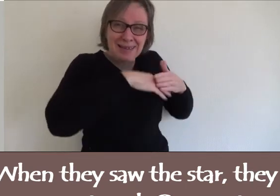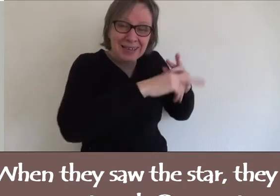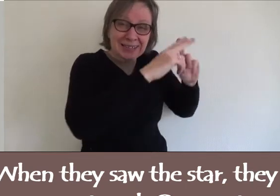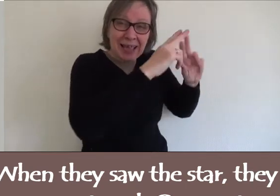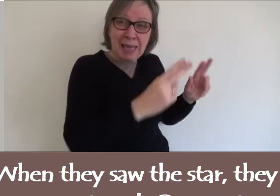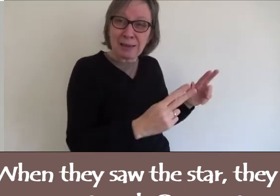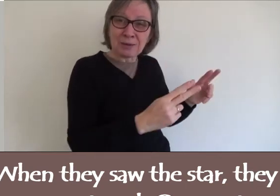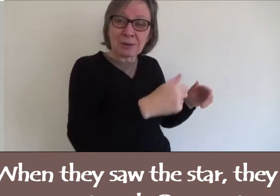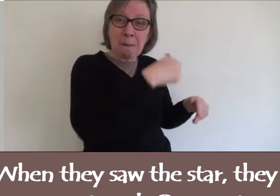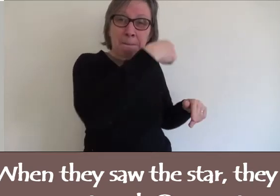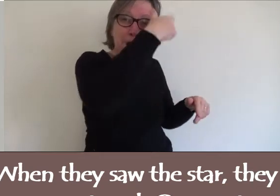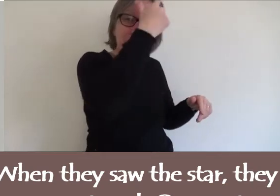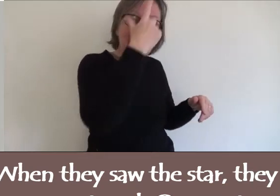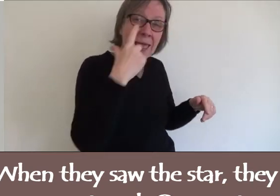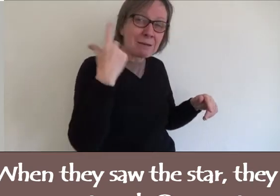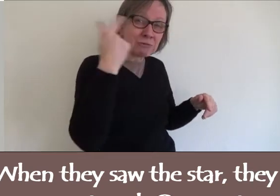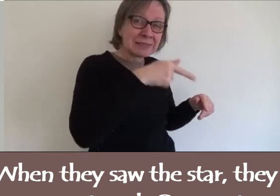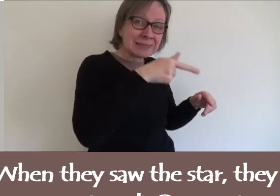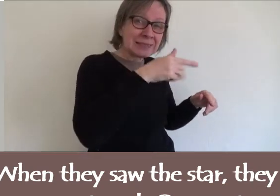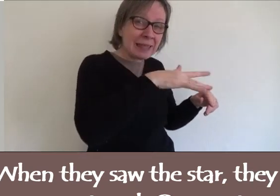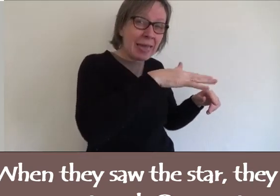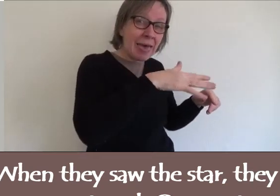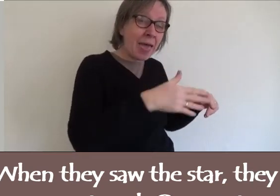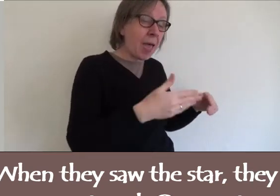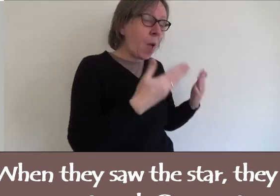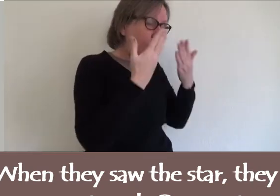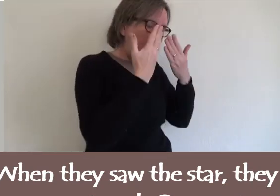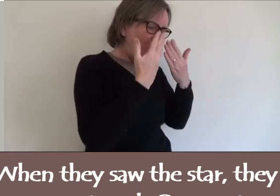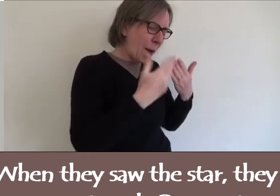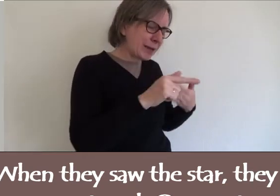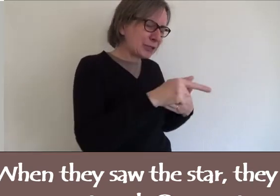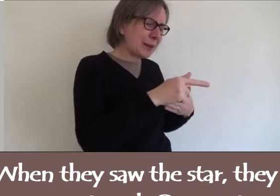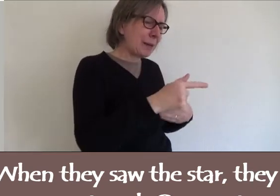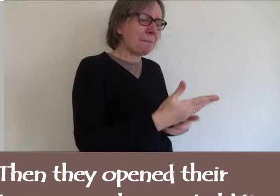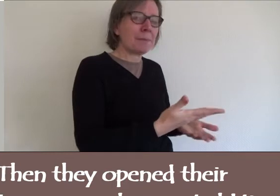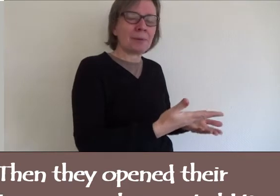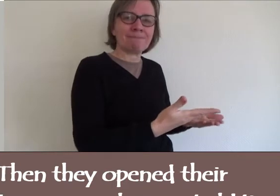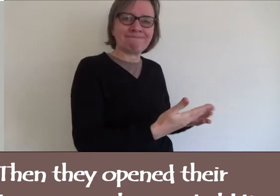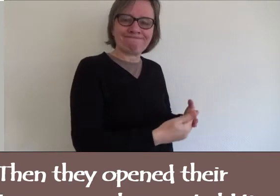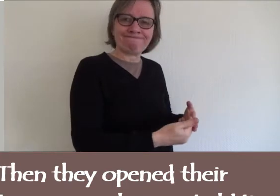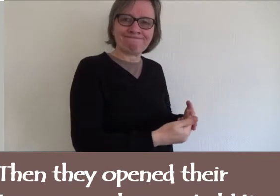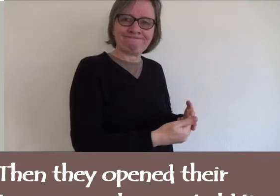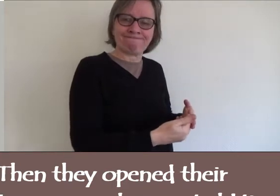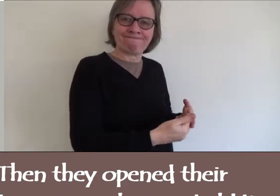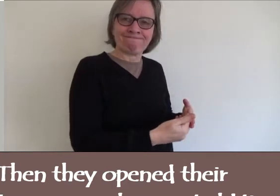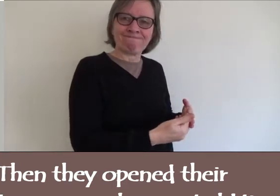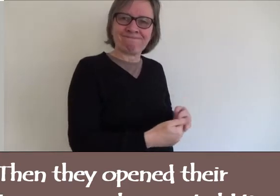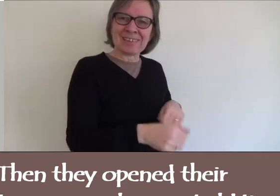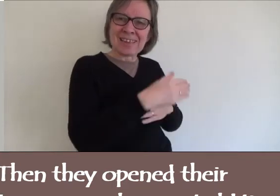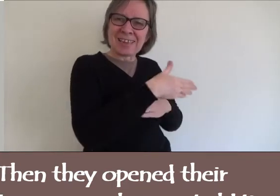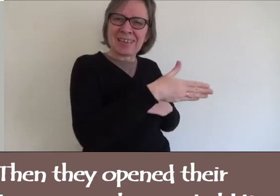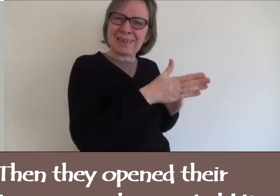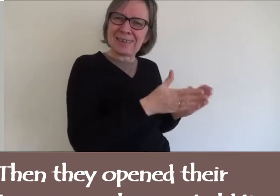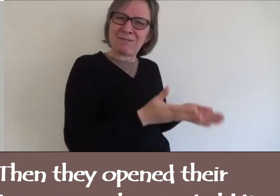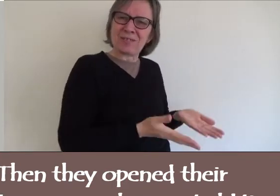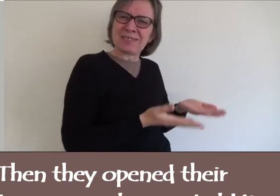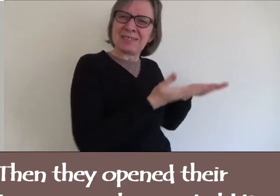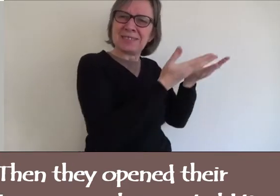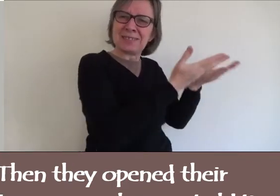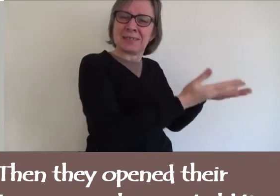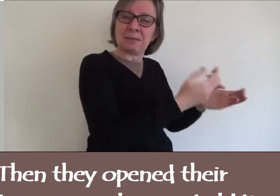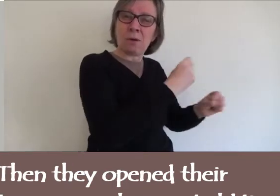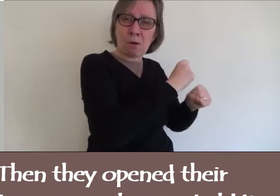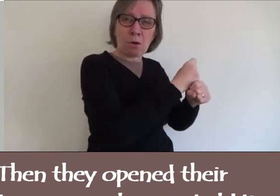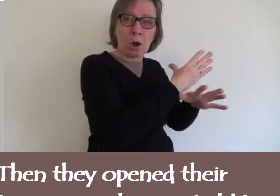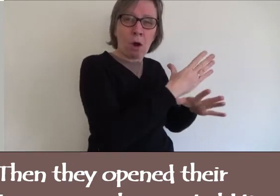his mother Mary, and they bowed down and worshipped him. Then they opened their treasures and presented him with